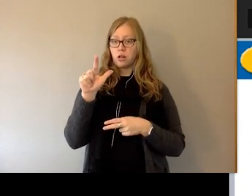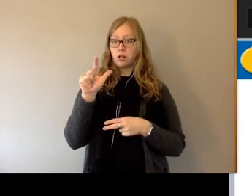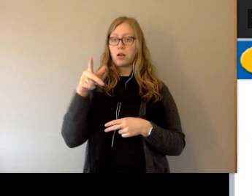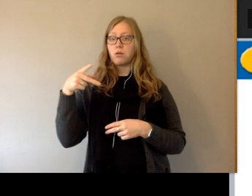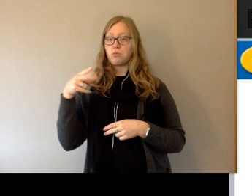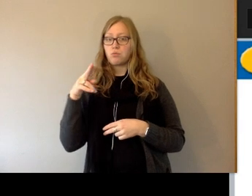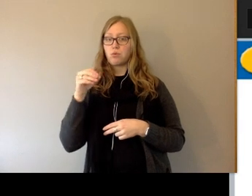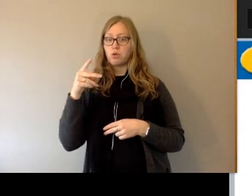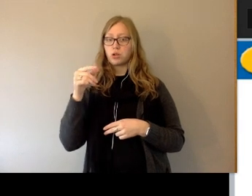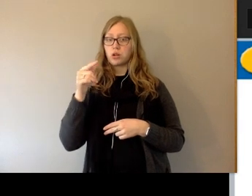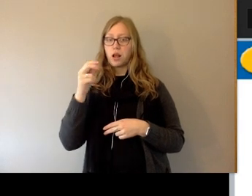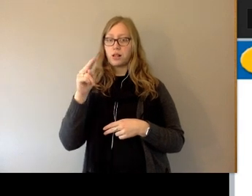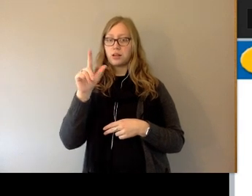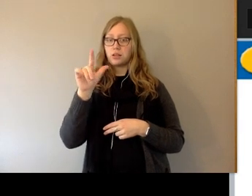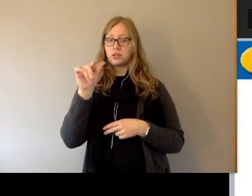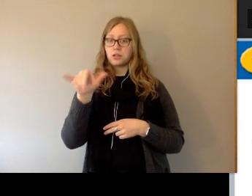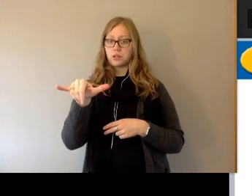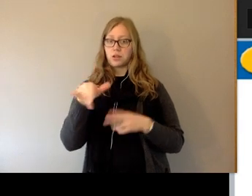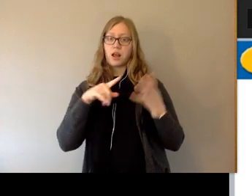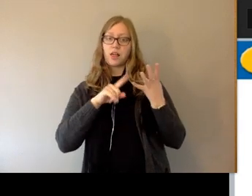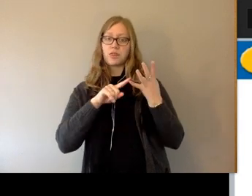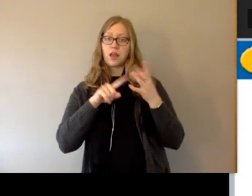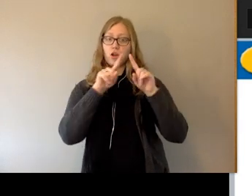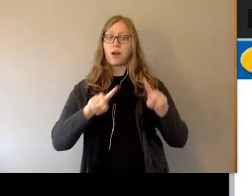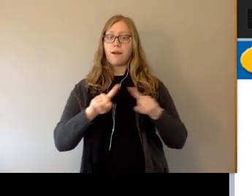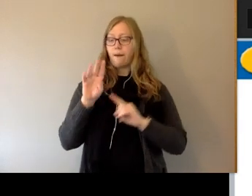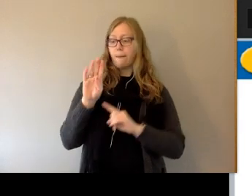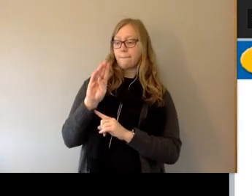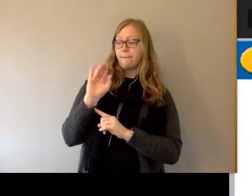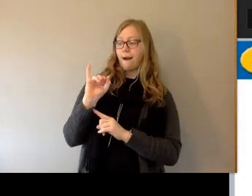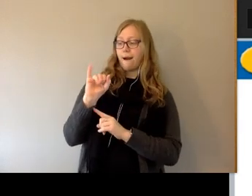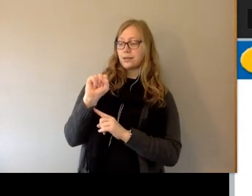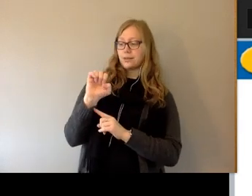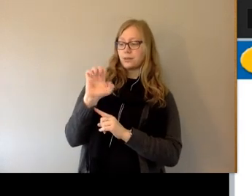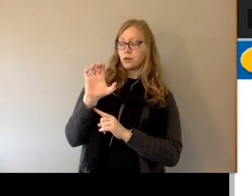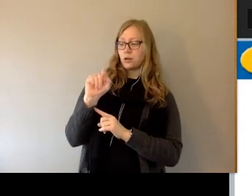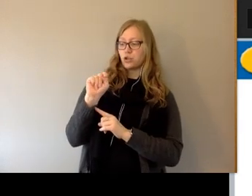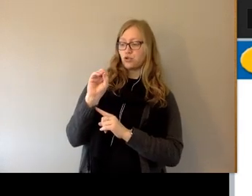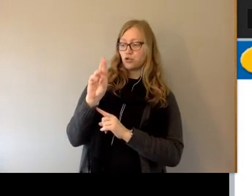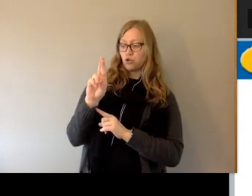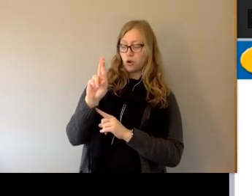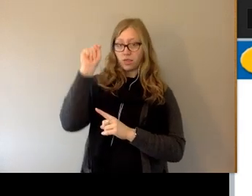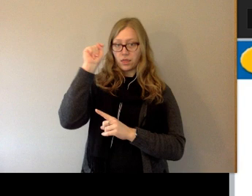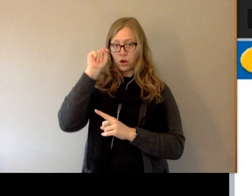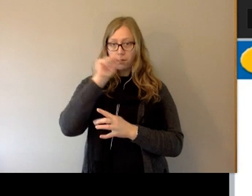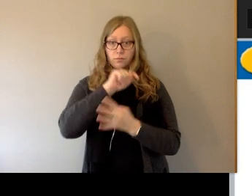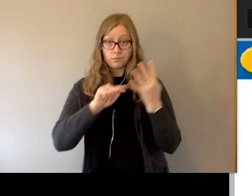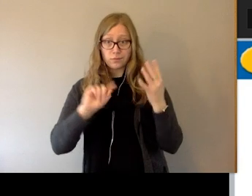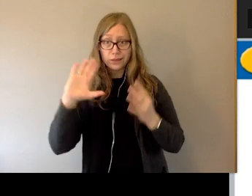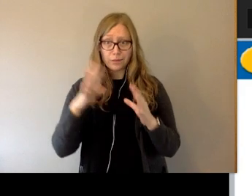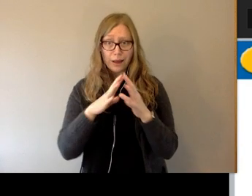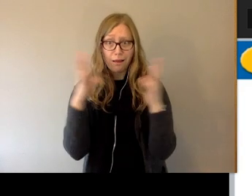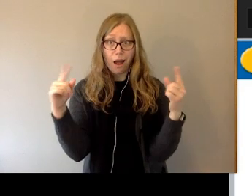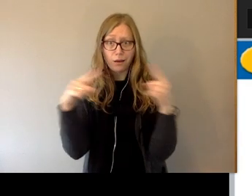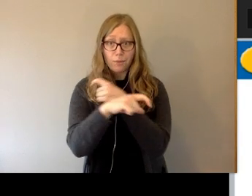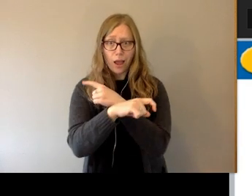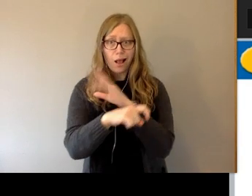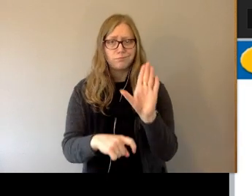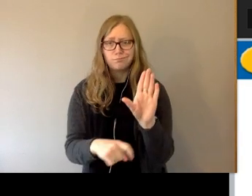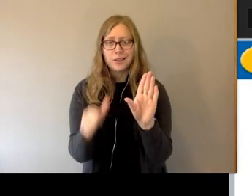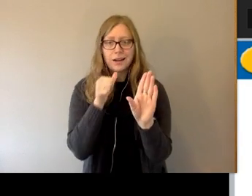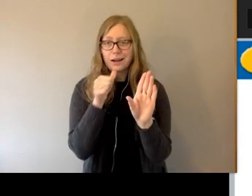very complicated. It's not. Just remember that you don't have to memorize these. They should be in your notes, and you should be able to find